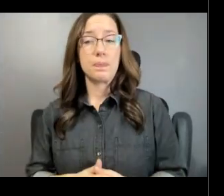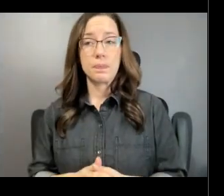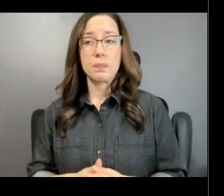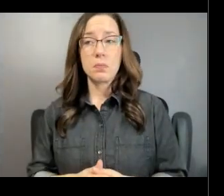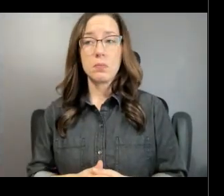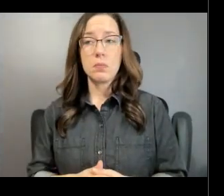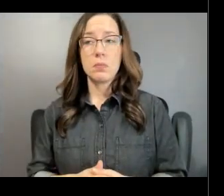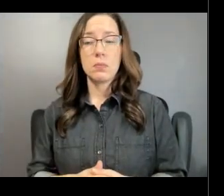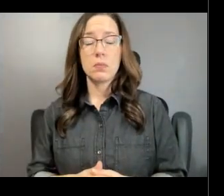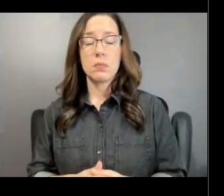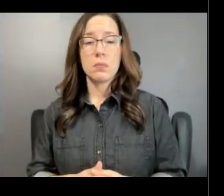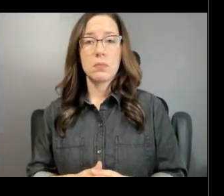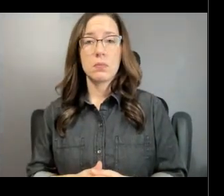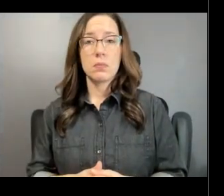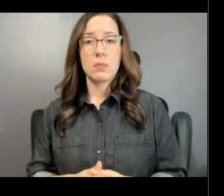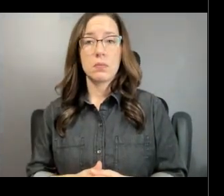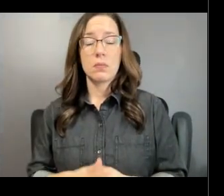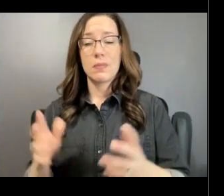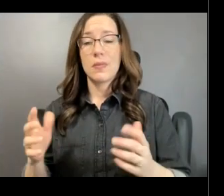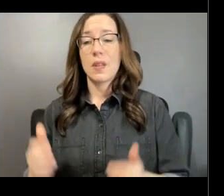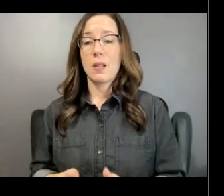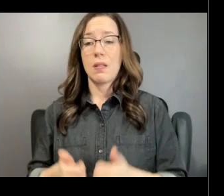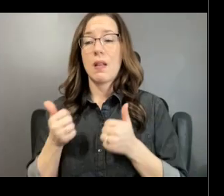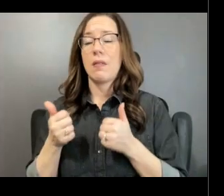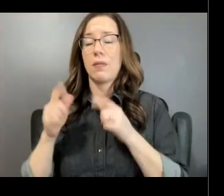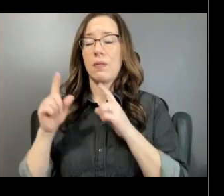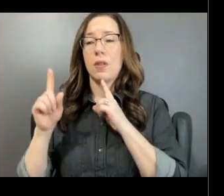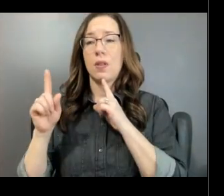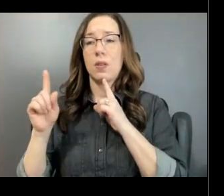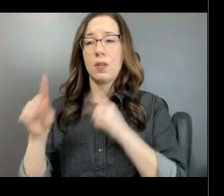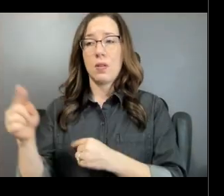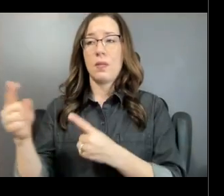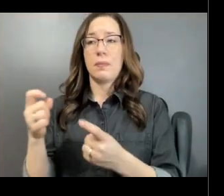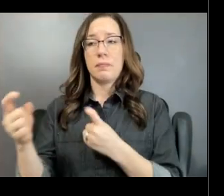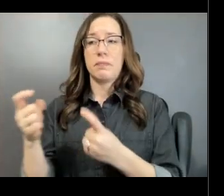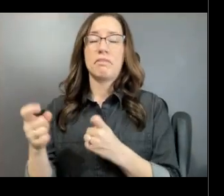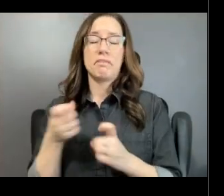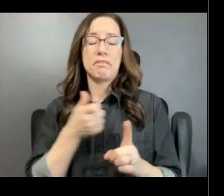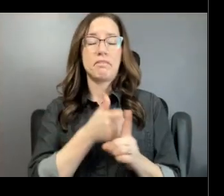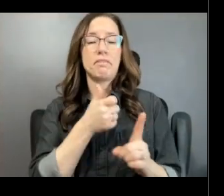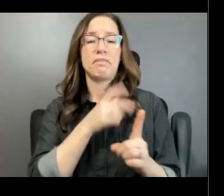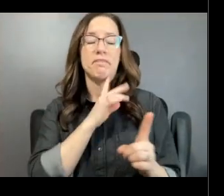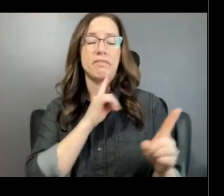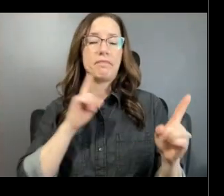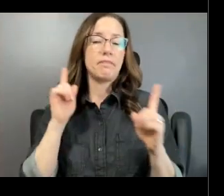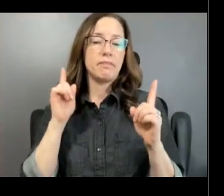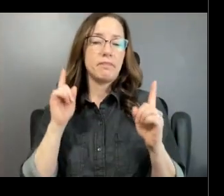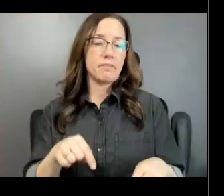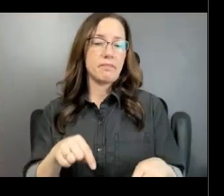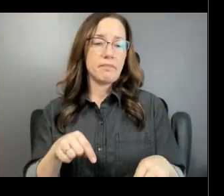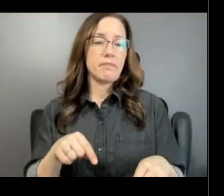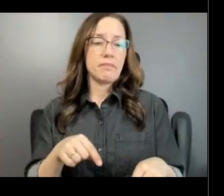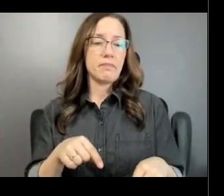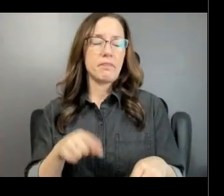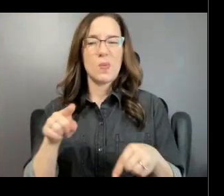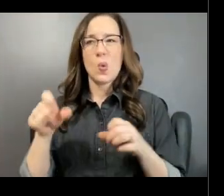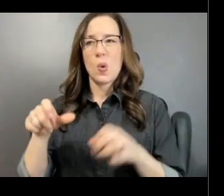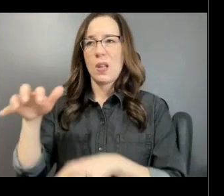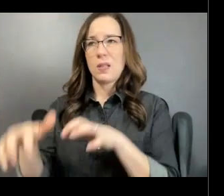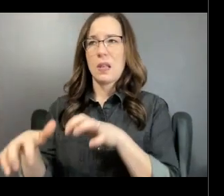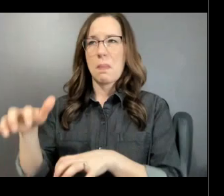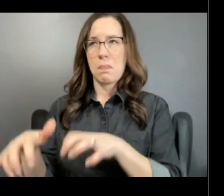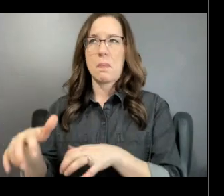During the live Q&A session, Mr. Contreras will answer your questions, which you can type in the